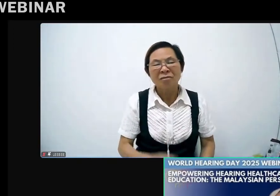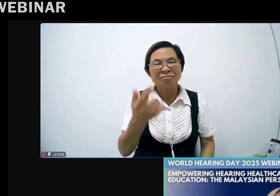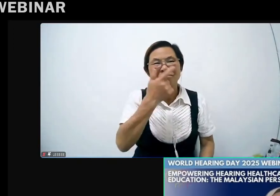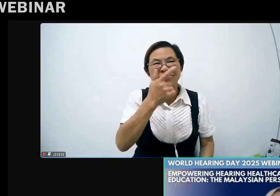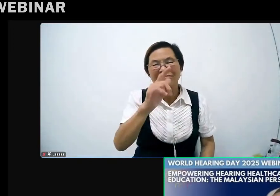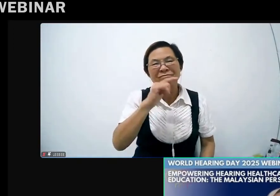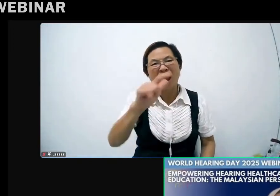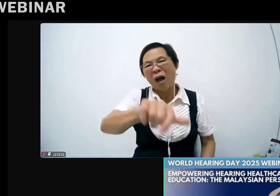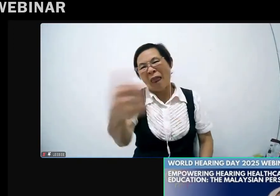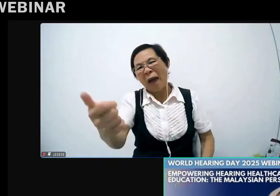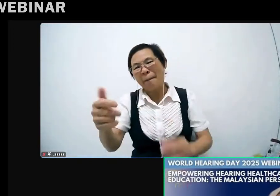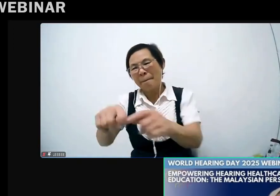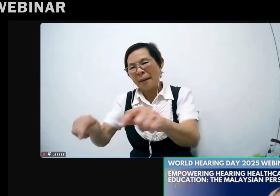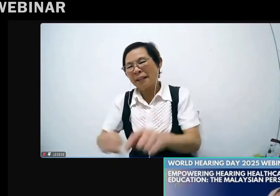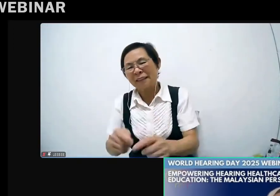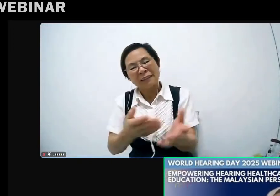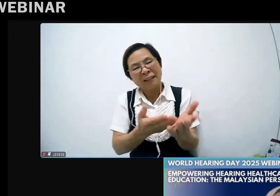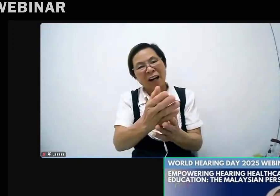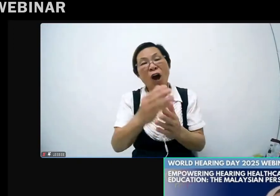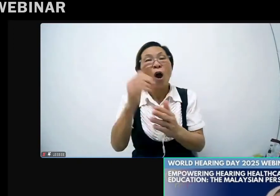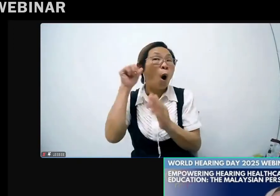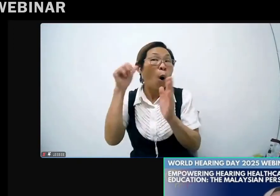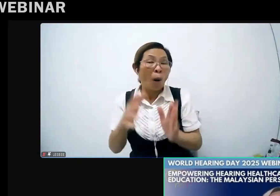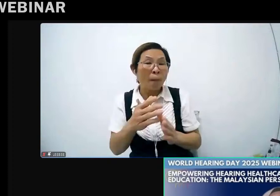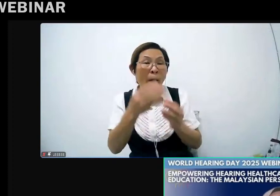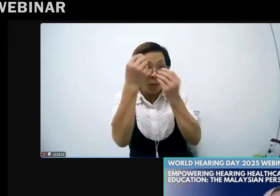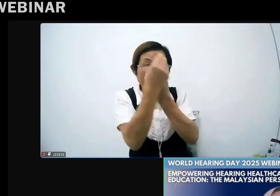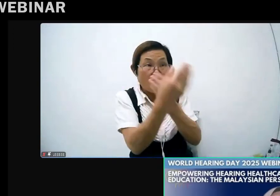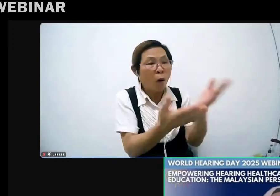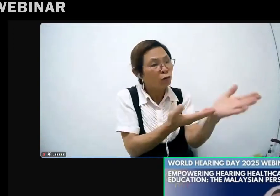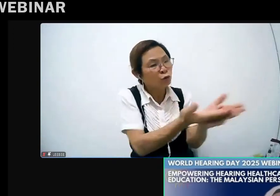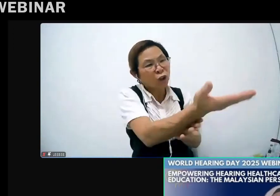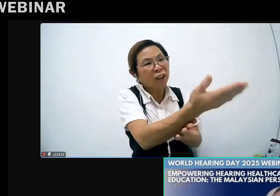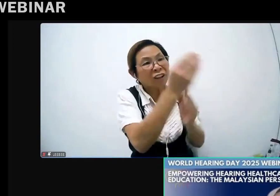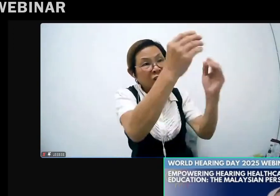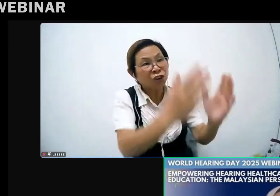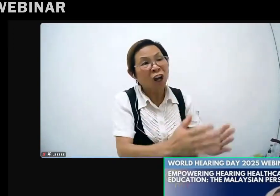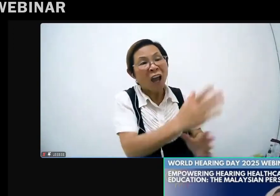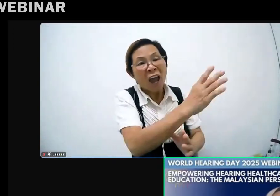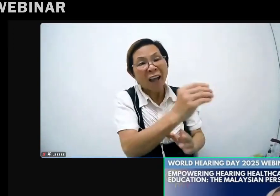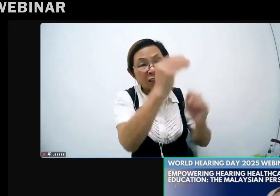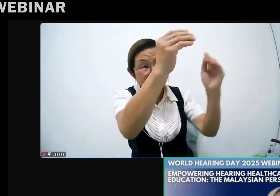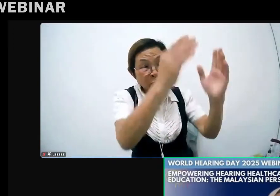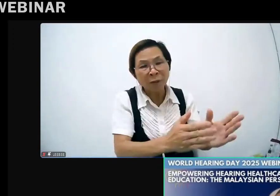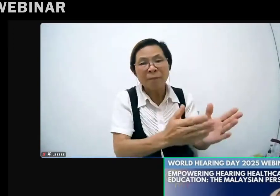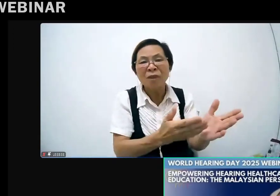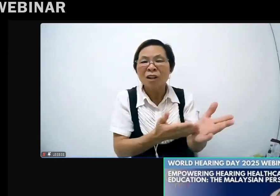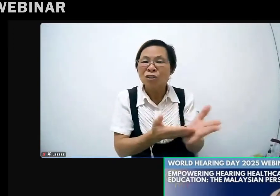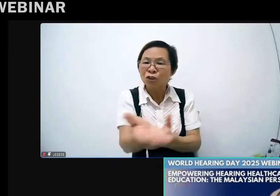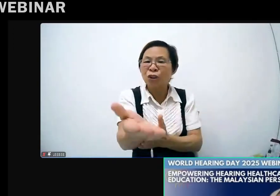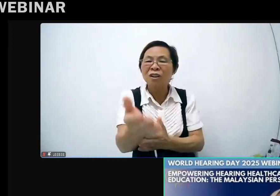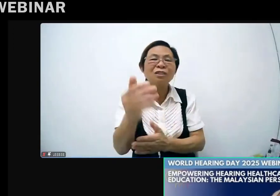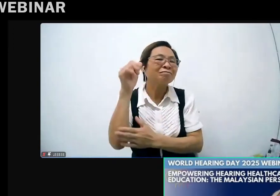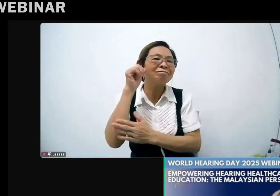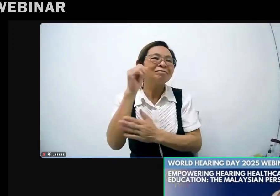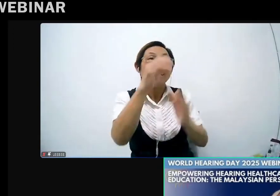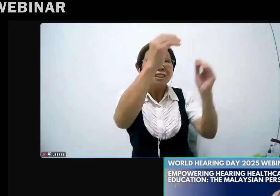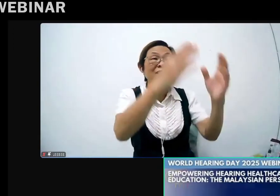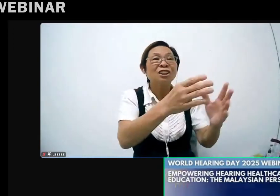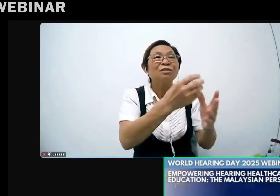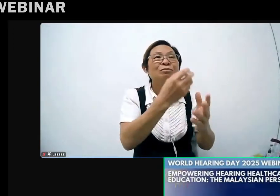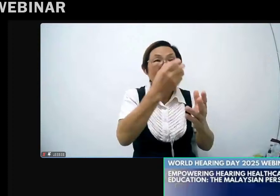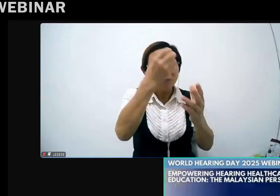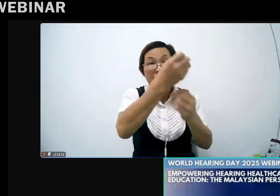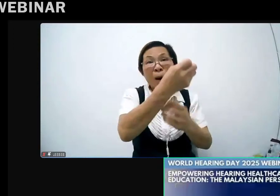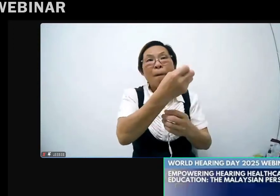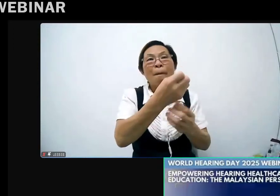just direct from teachers that students teachers directly to the audiologist, which